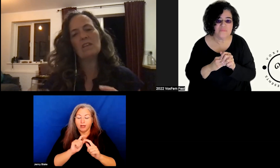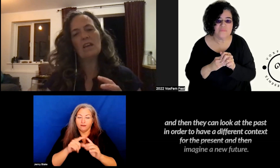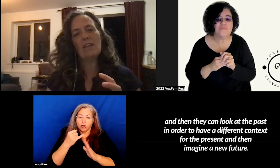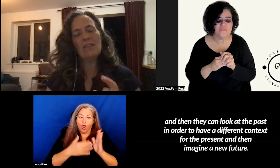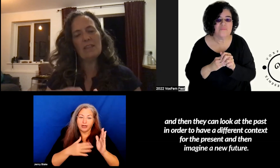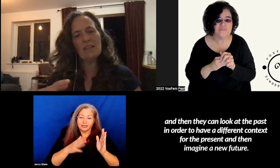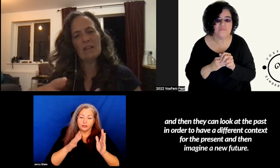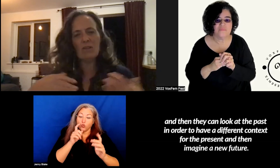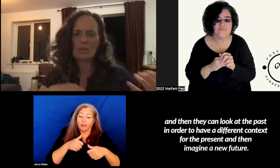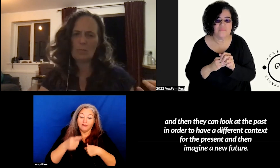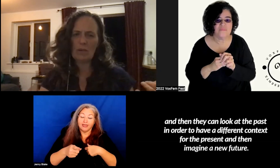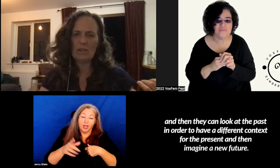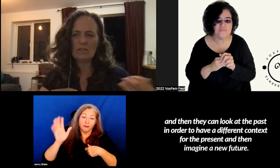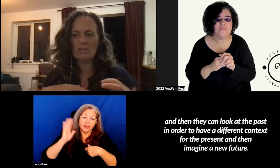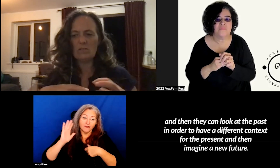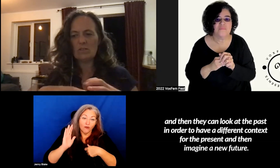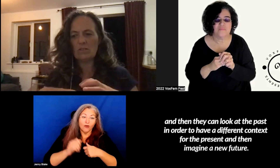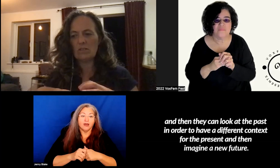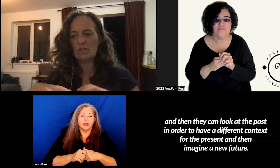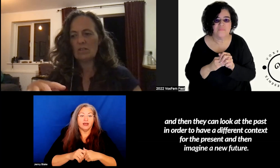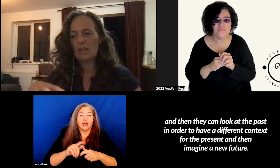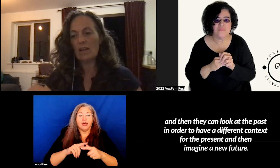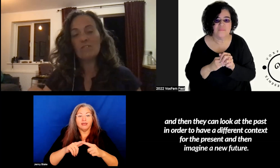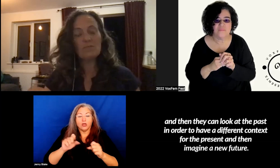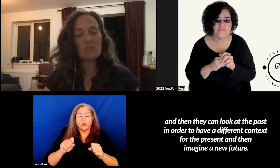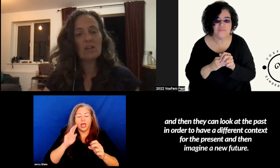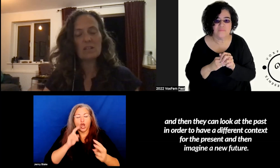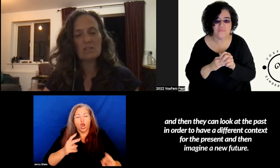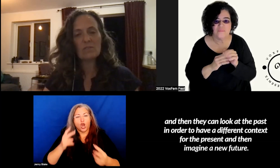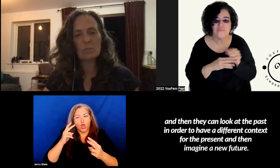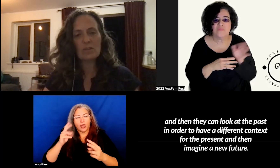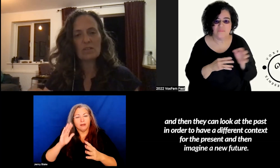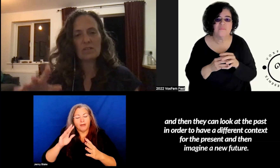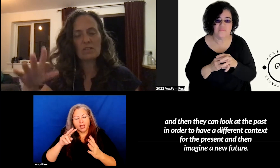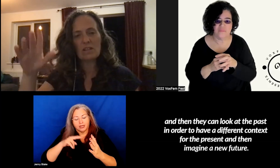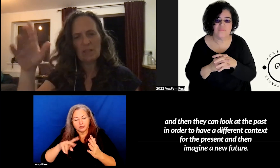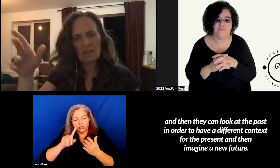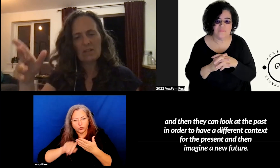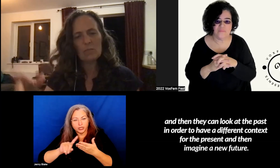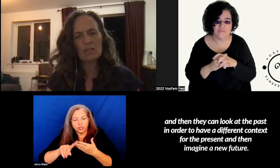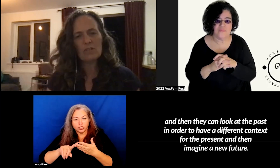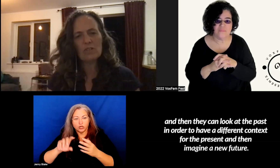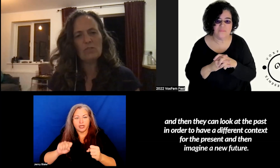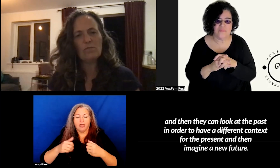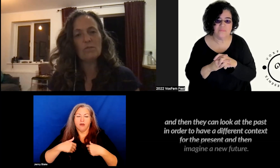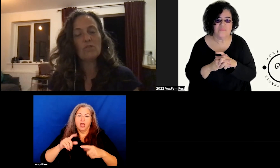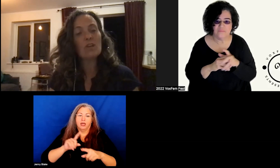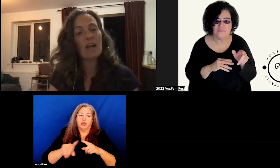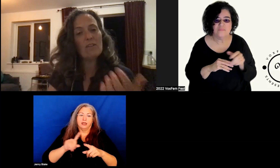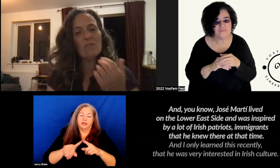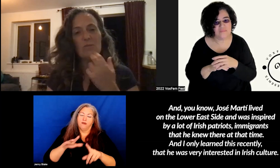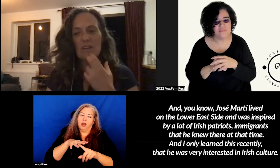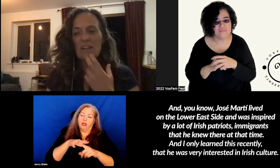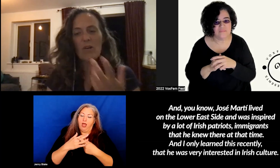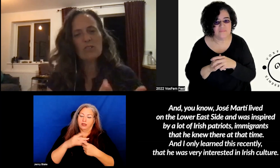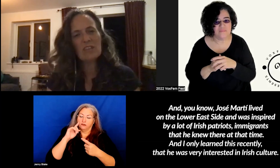resistance. And then they can look at the past in order to have a different context for the present and then imagine a new future. And,